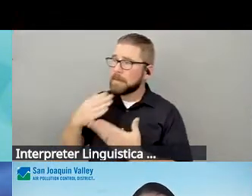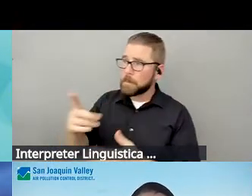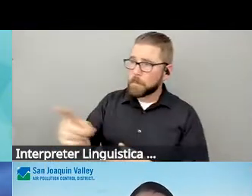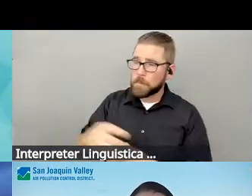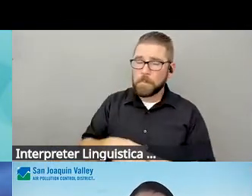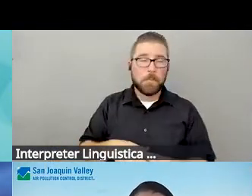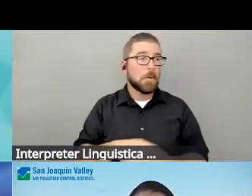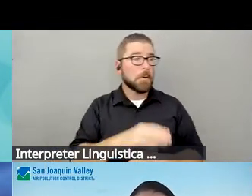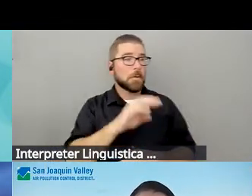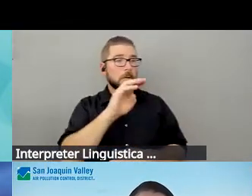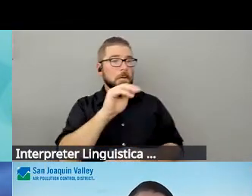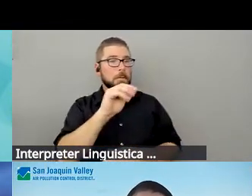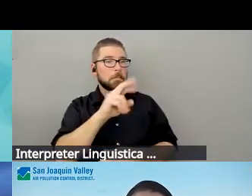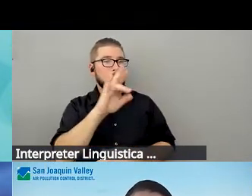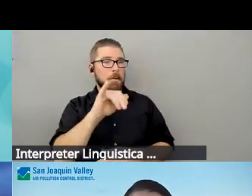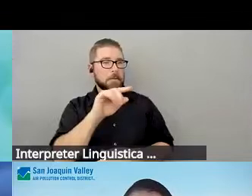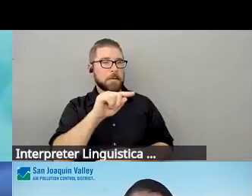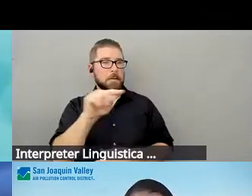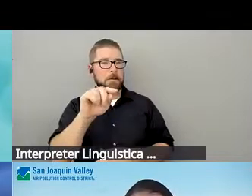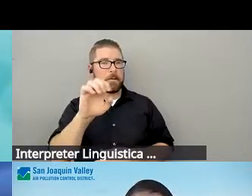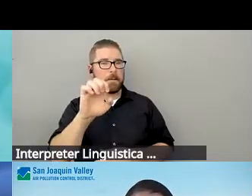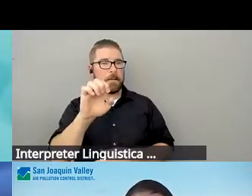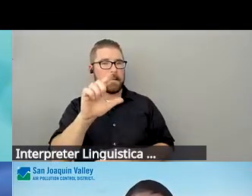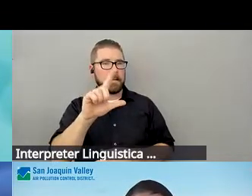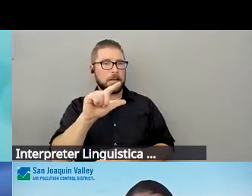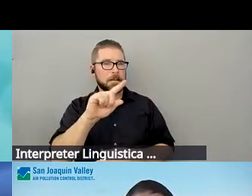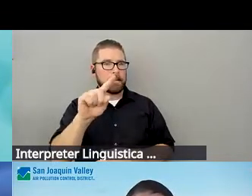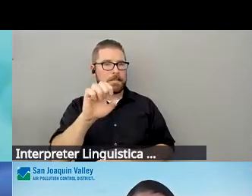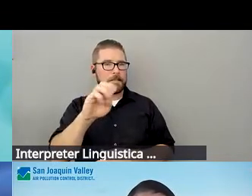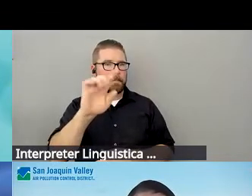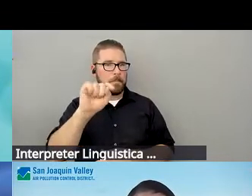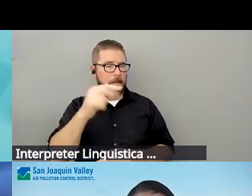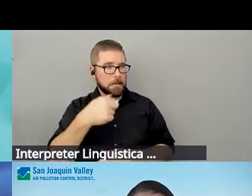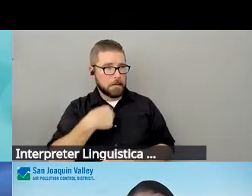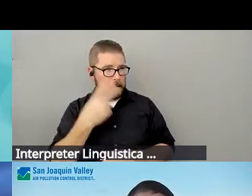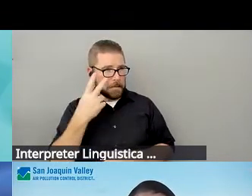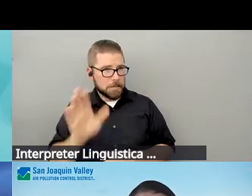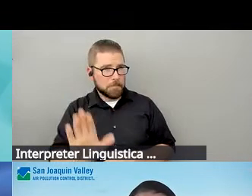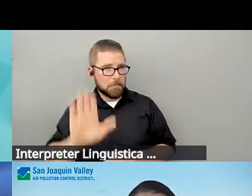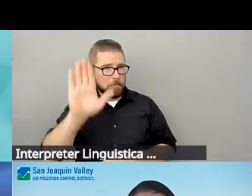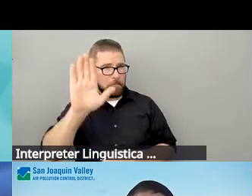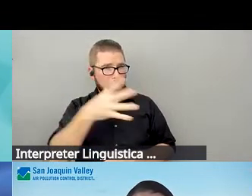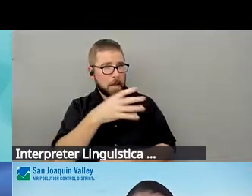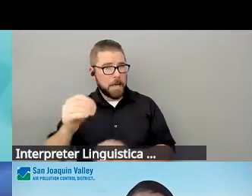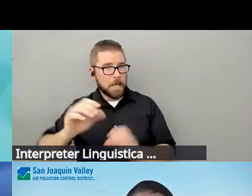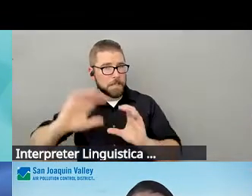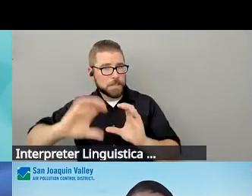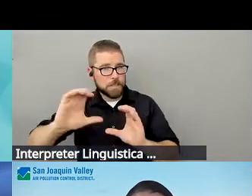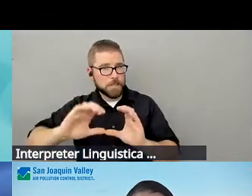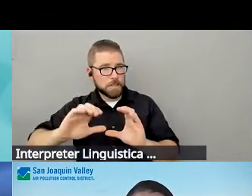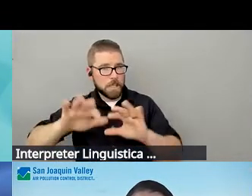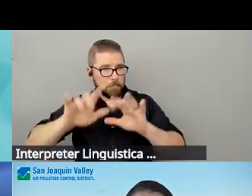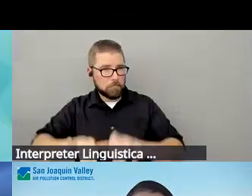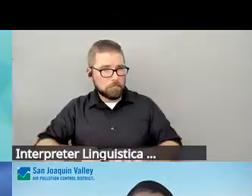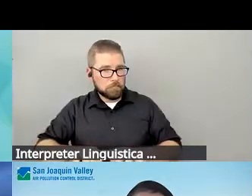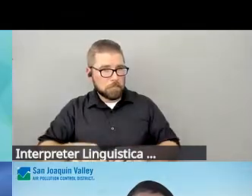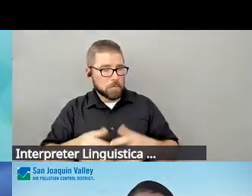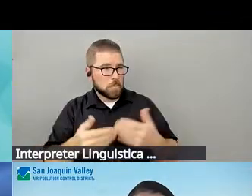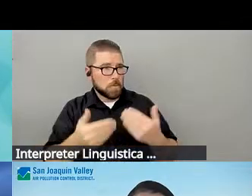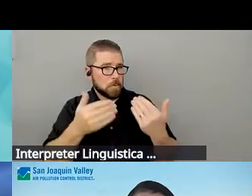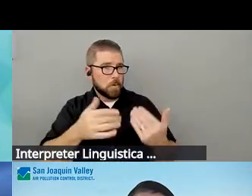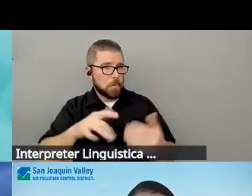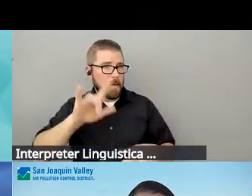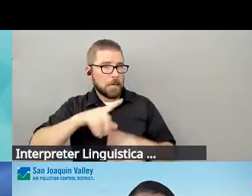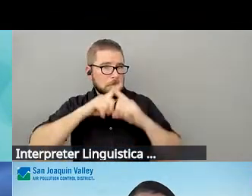see your hand raised, and I do see you posted some questions in the chat. So feel free to unmute yourself and